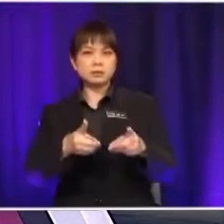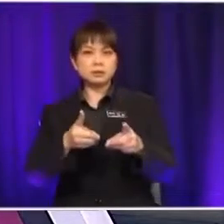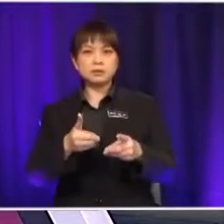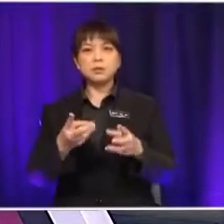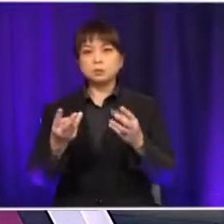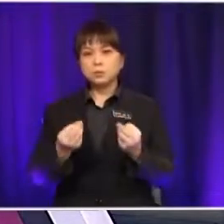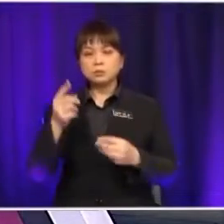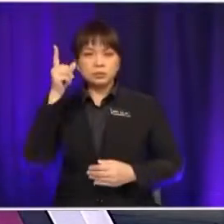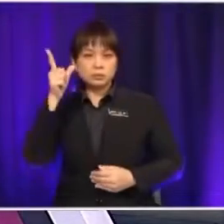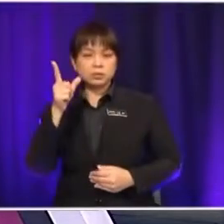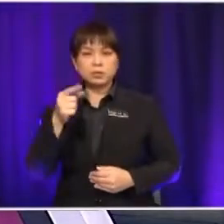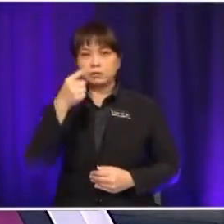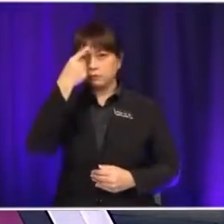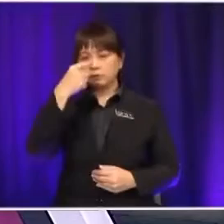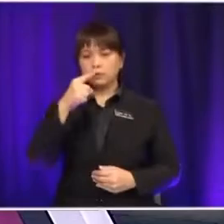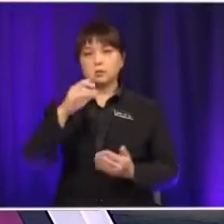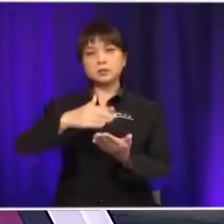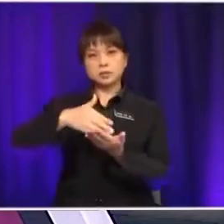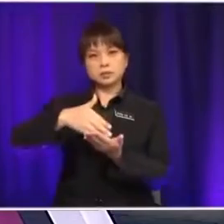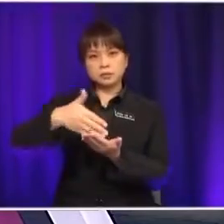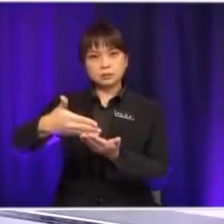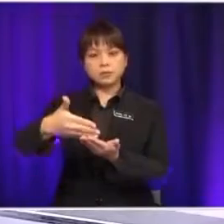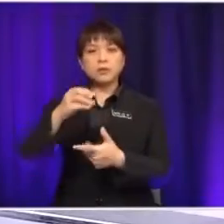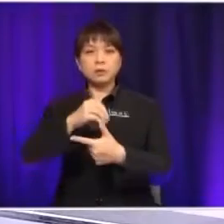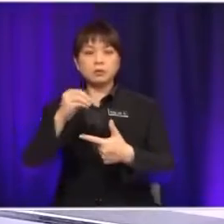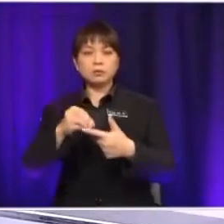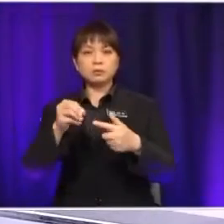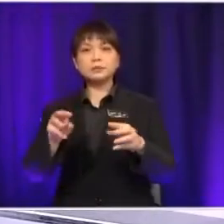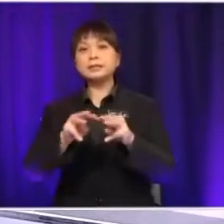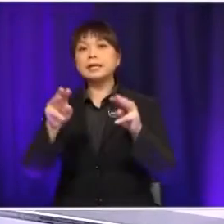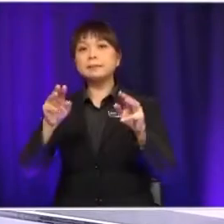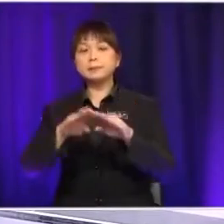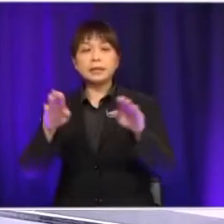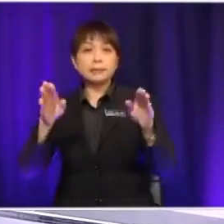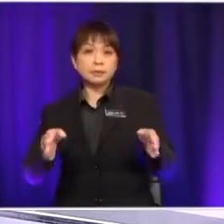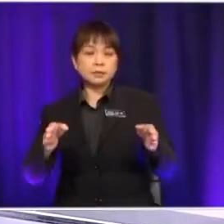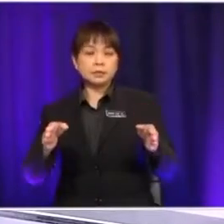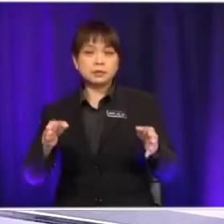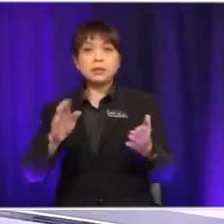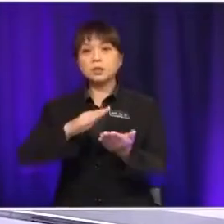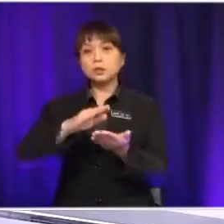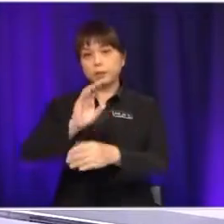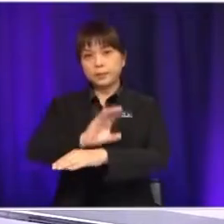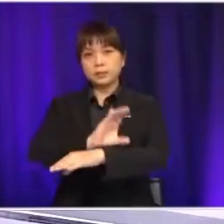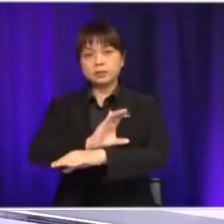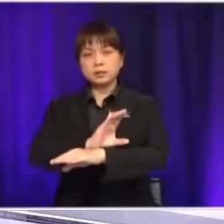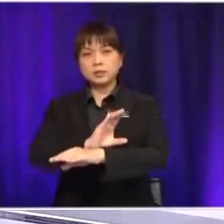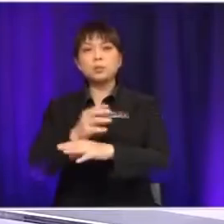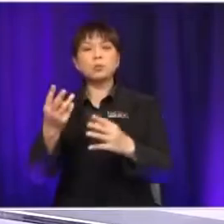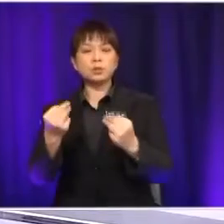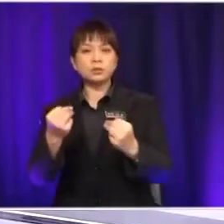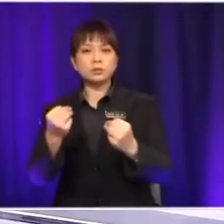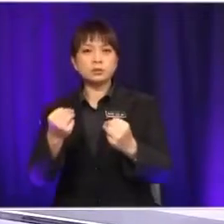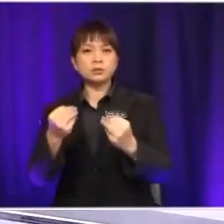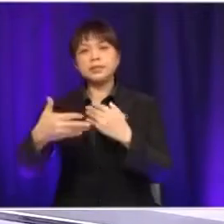a desktop computer because I want something that is easy to use, it's not too slow, and I